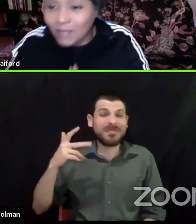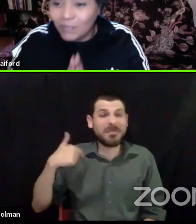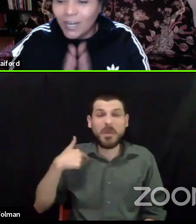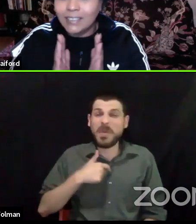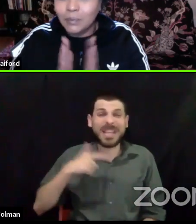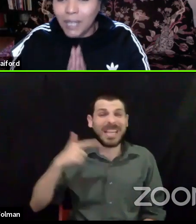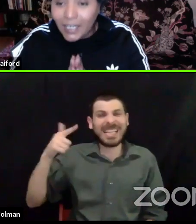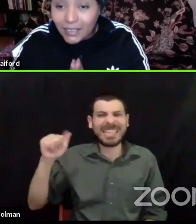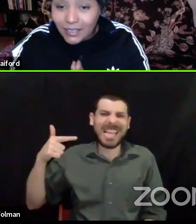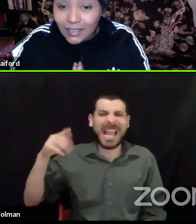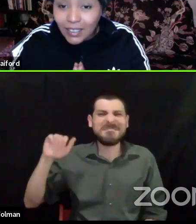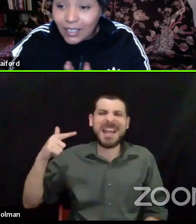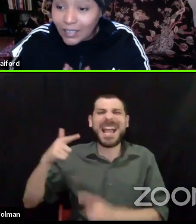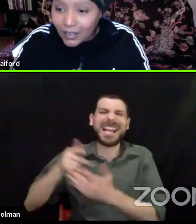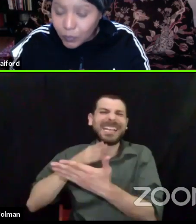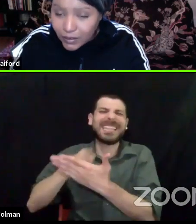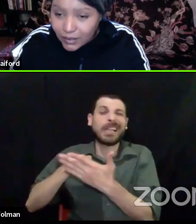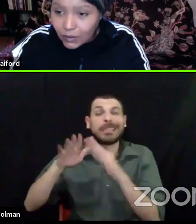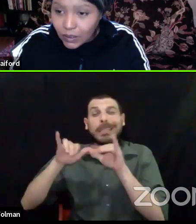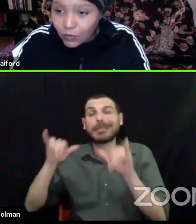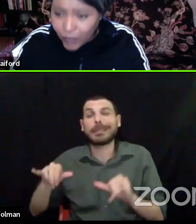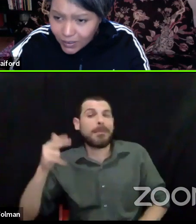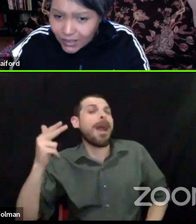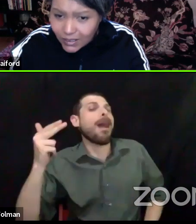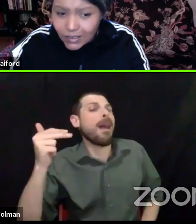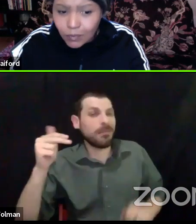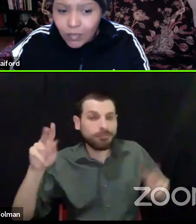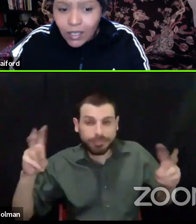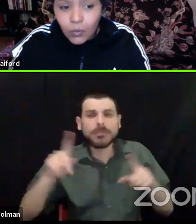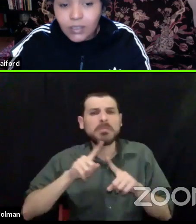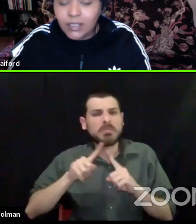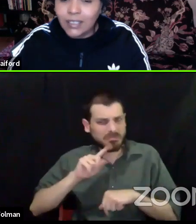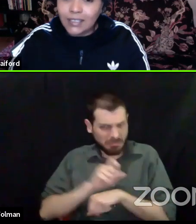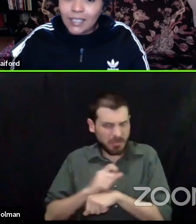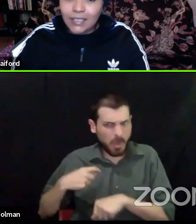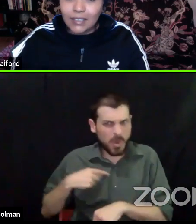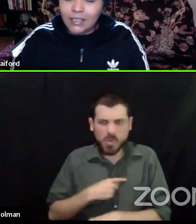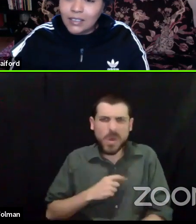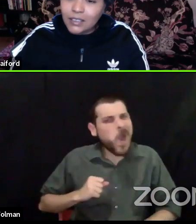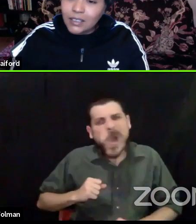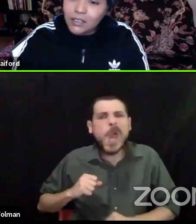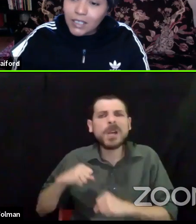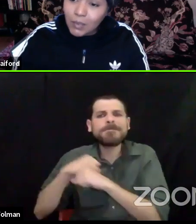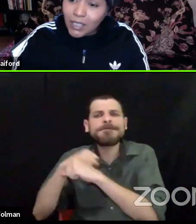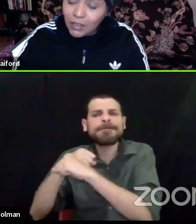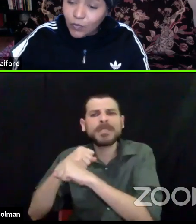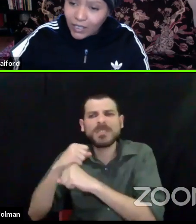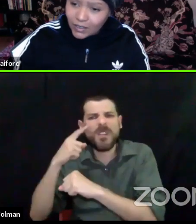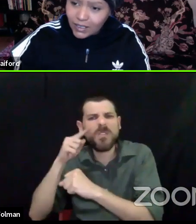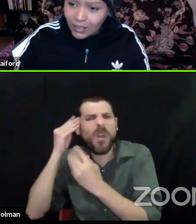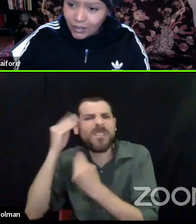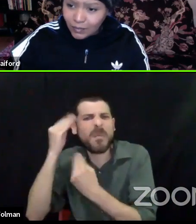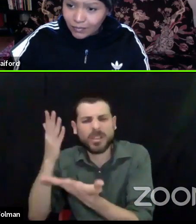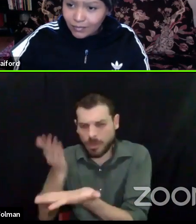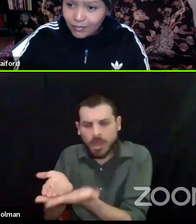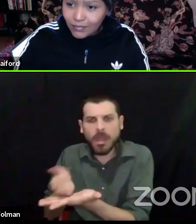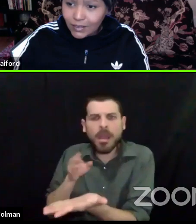but by demanding accountability from the system, we're looking at that data. These are children coming out of foster